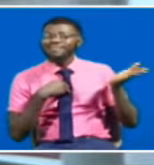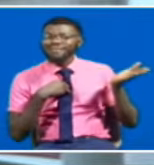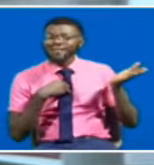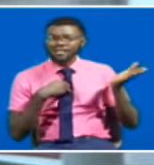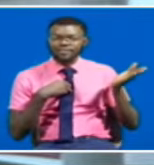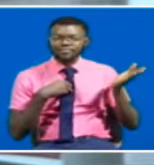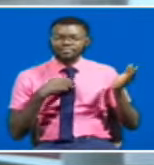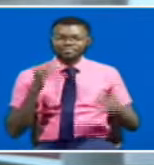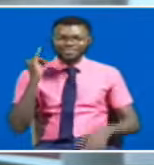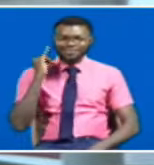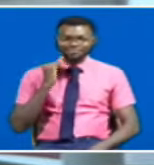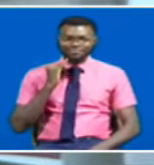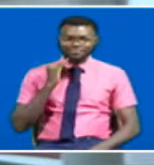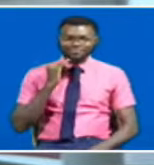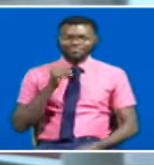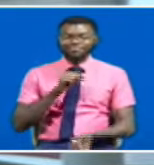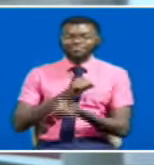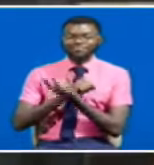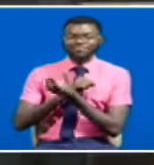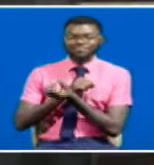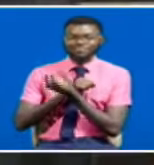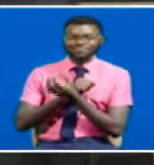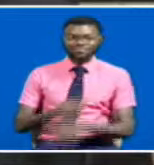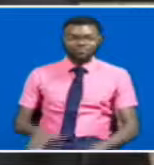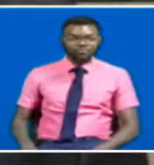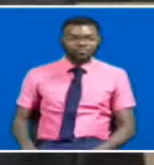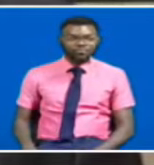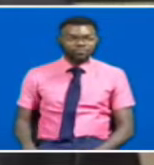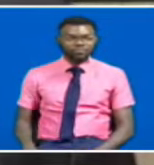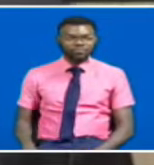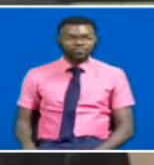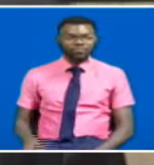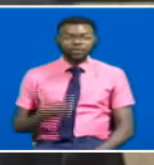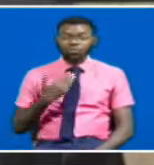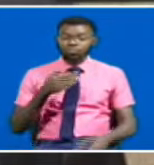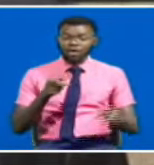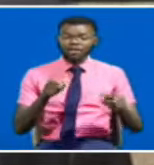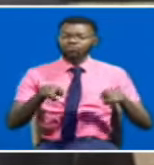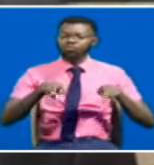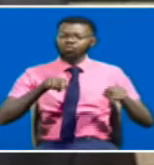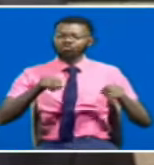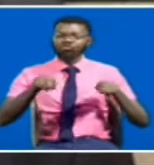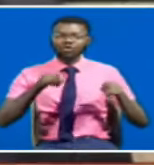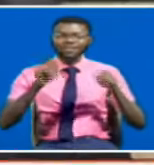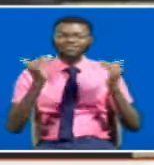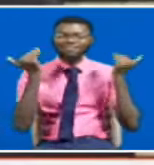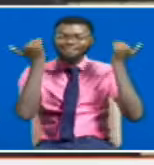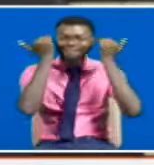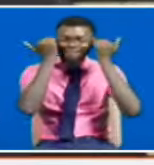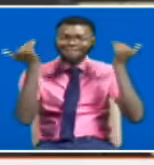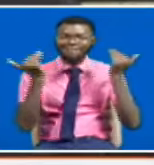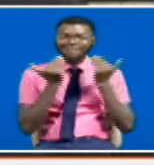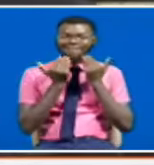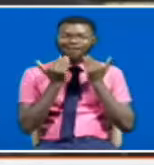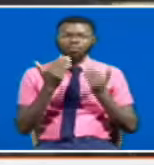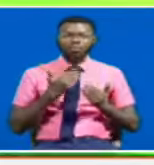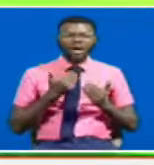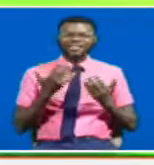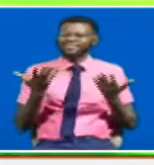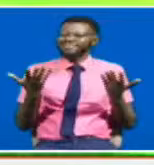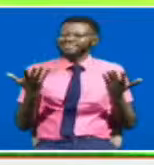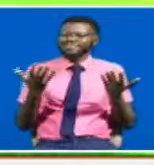KTN's Emmanuel Tor interrogates. They want to control the judiciary. They want to make the judiciary a